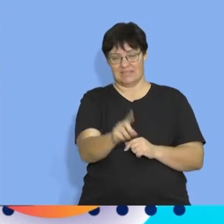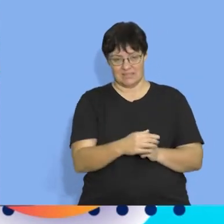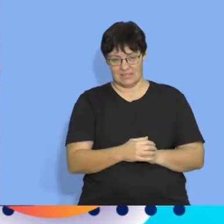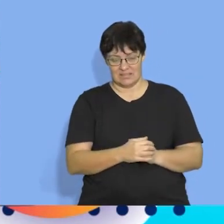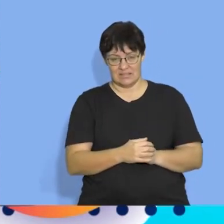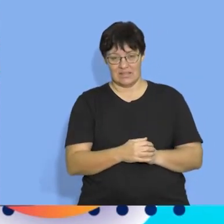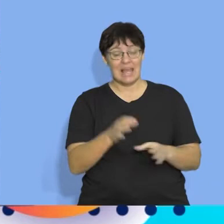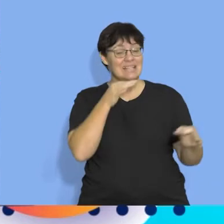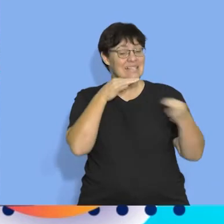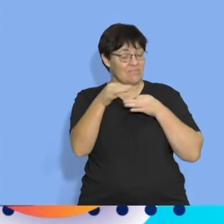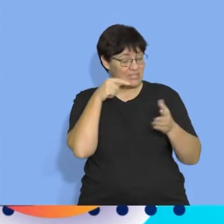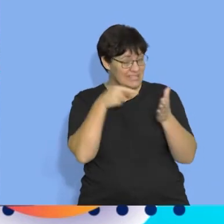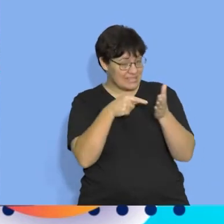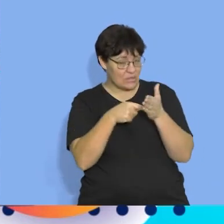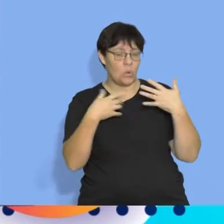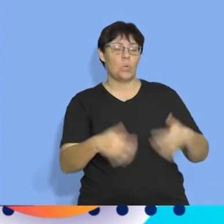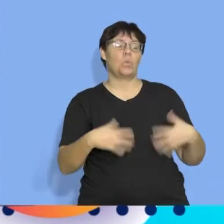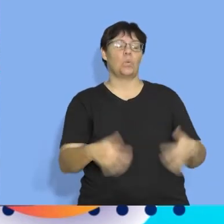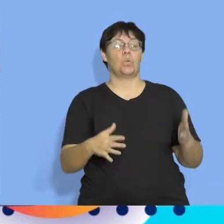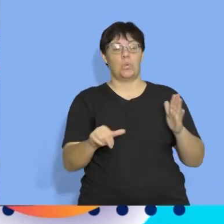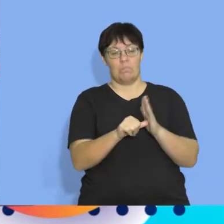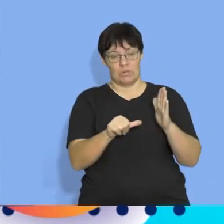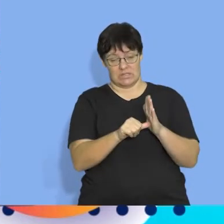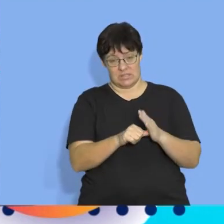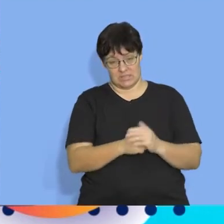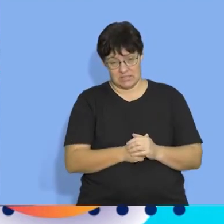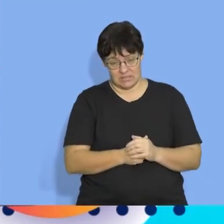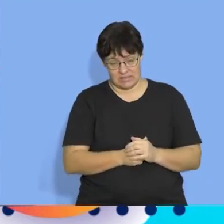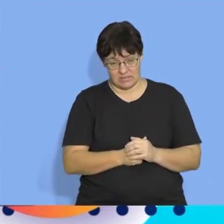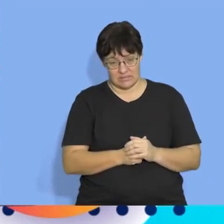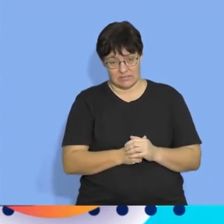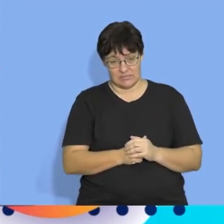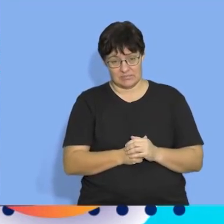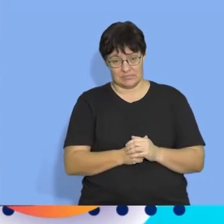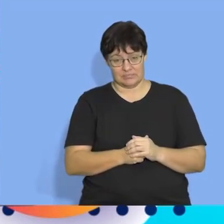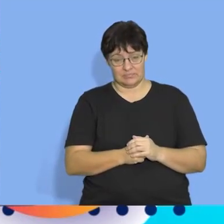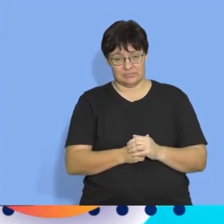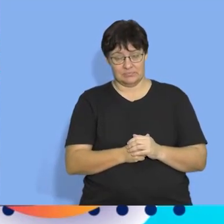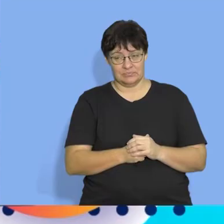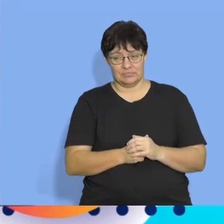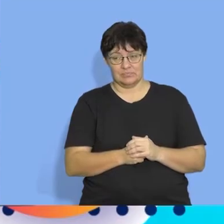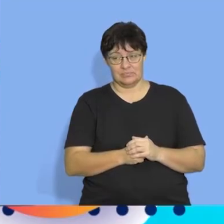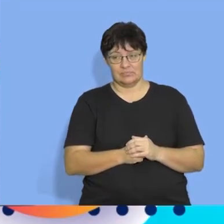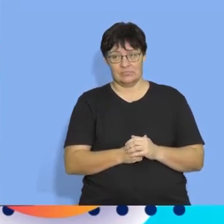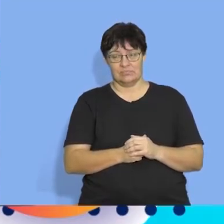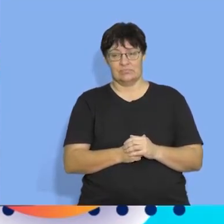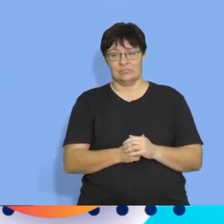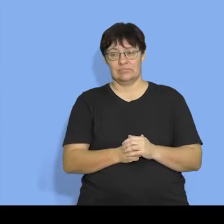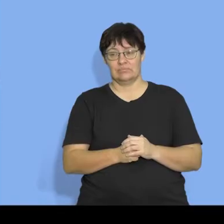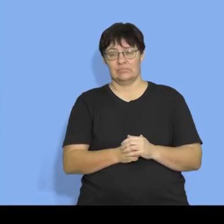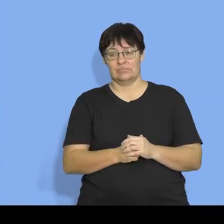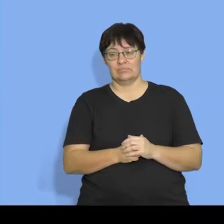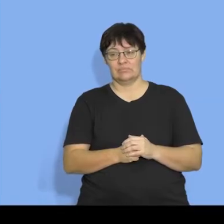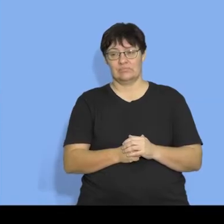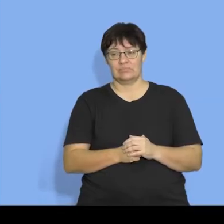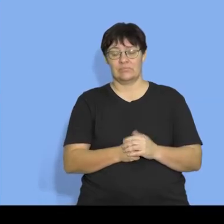definitions. Definitions, very, very, very, very, very, very, very important, okay?